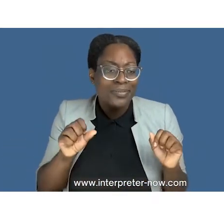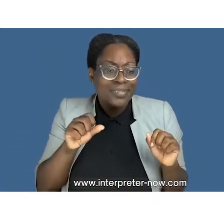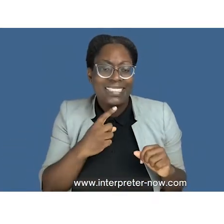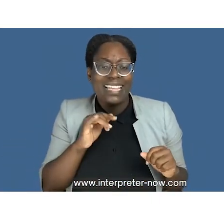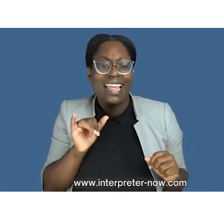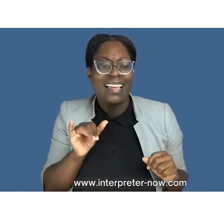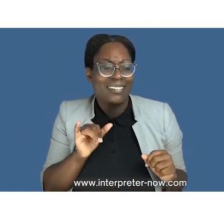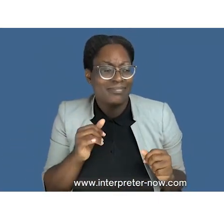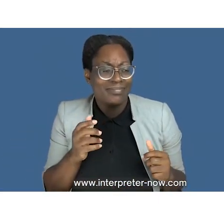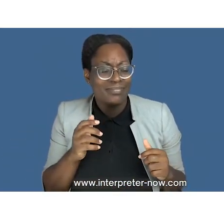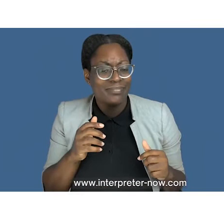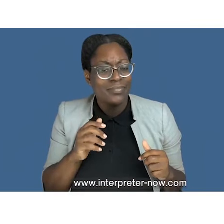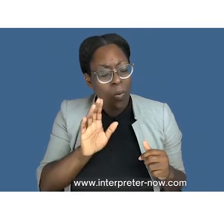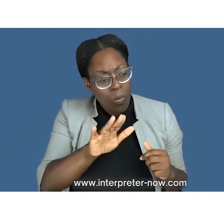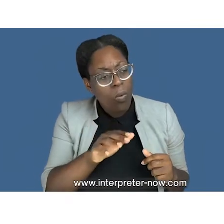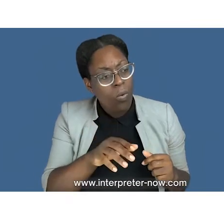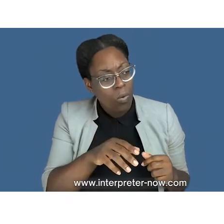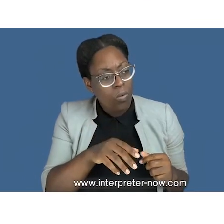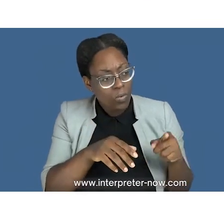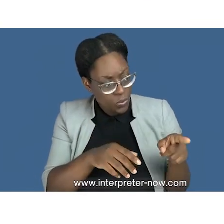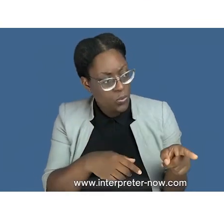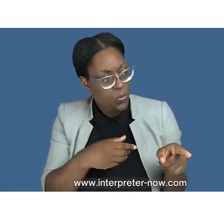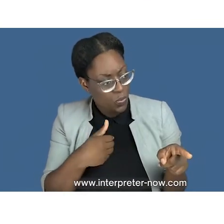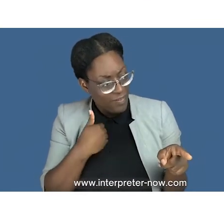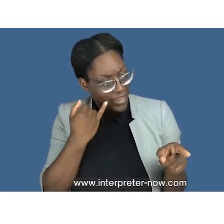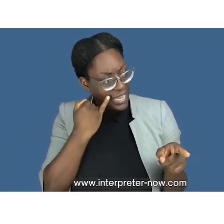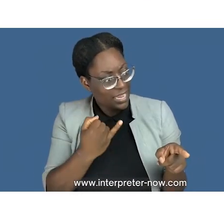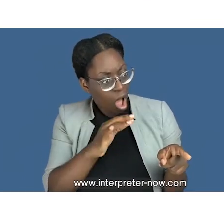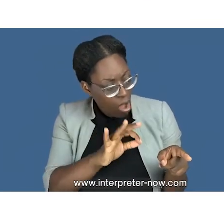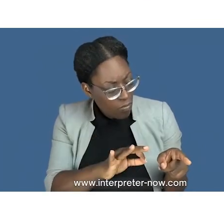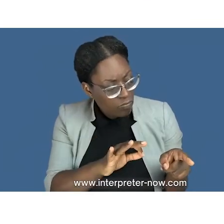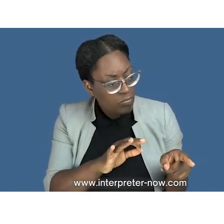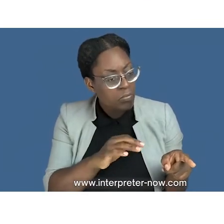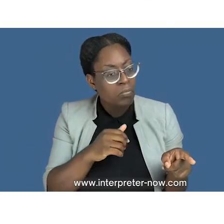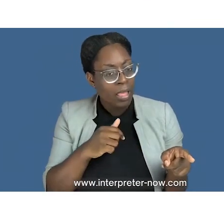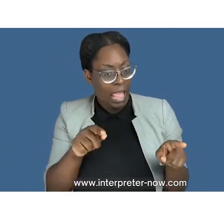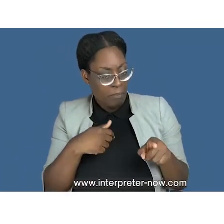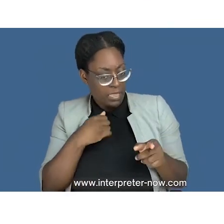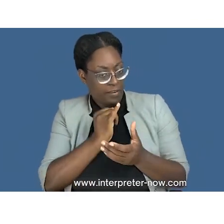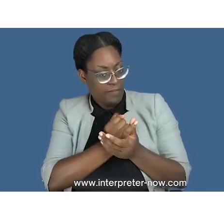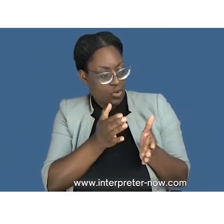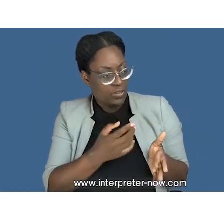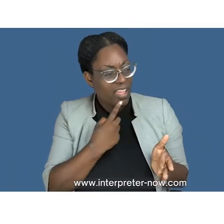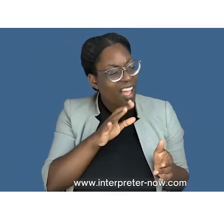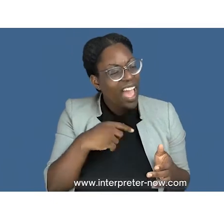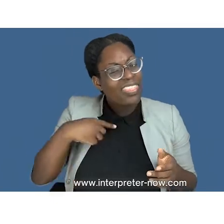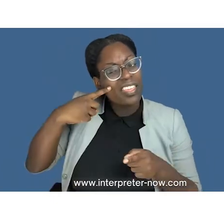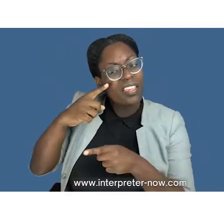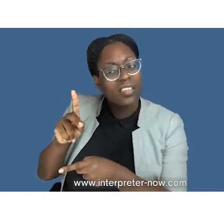I heard Christy say that the other day, and I thought it was a great idea, and I would love to hear more about Christy's thoughts there. Right,